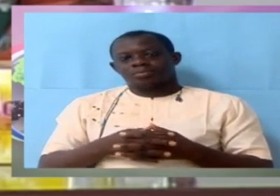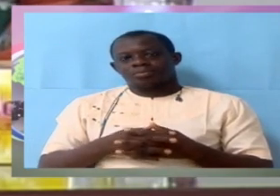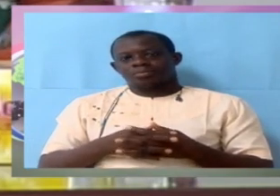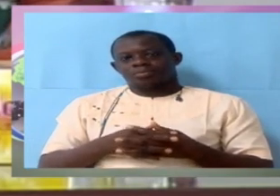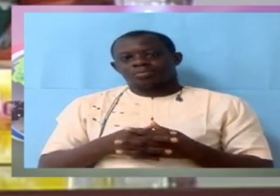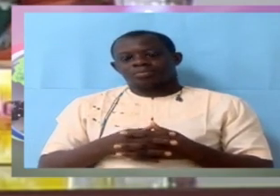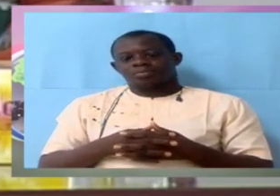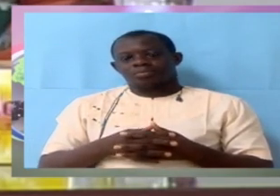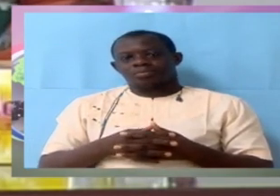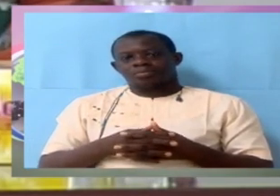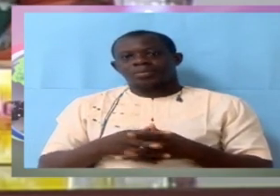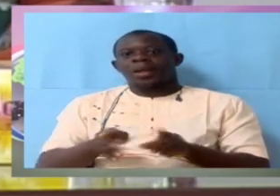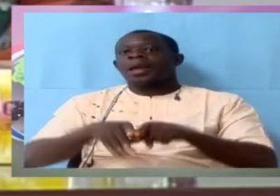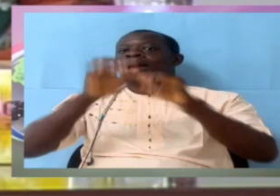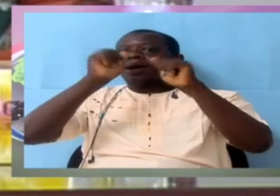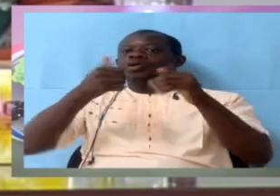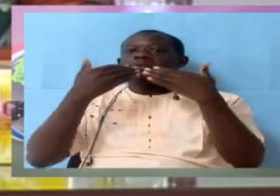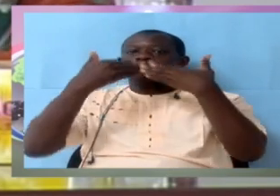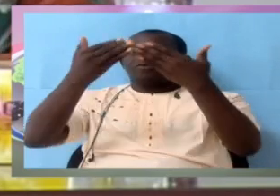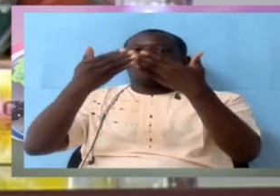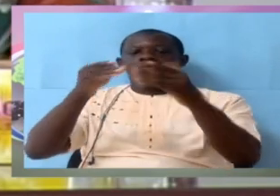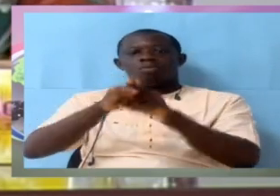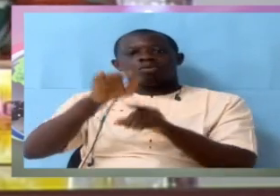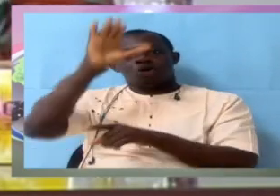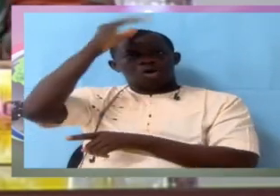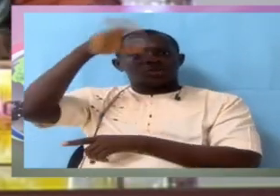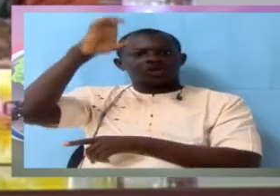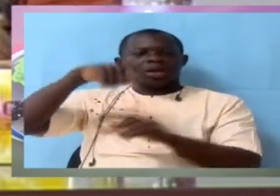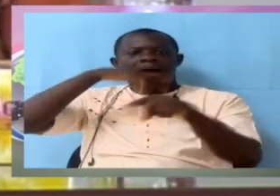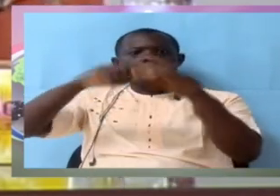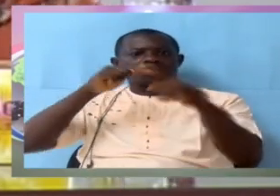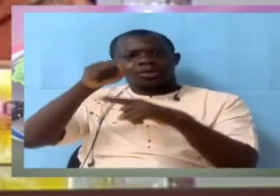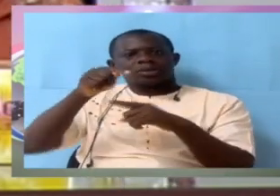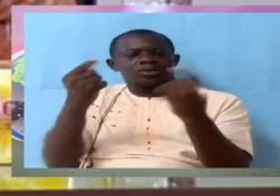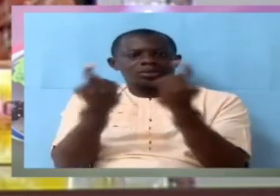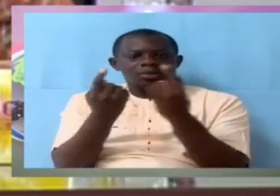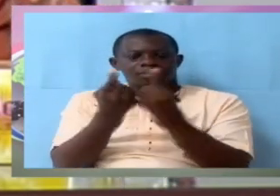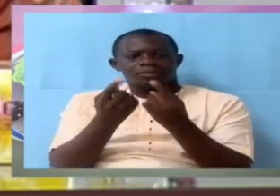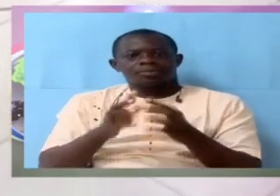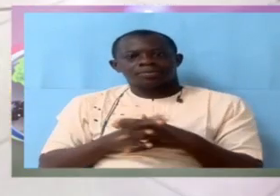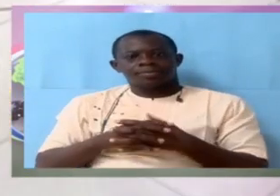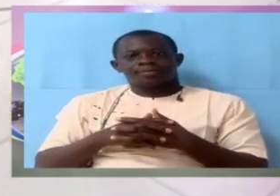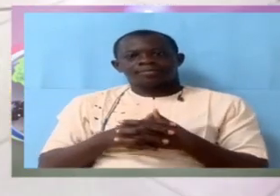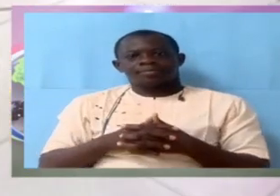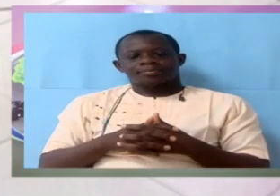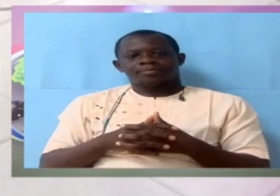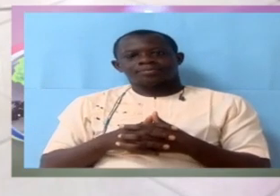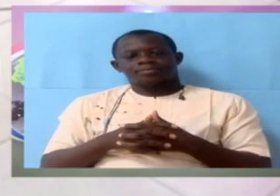Noma. Can you tell this commission about that procedure? We saw for no commission, Munsila Sifa Lelkanoma, Janibe to Safela.